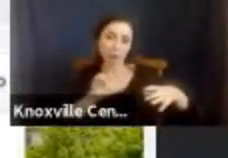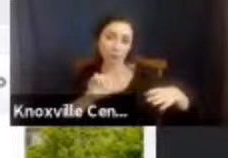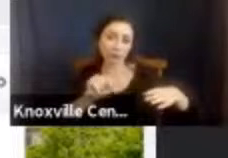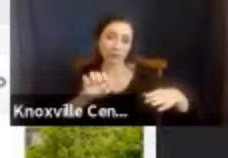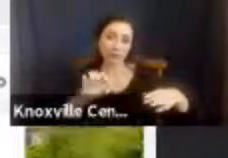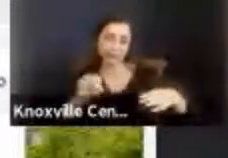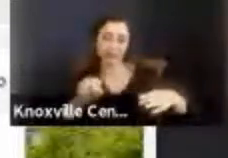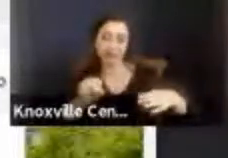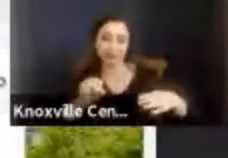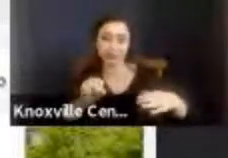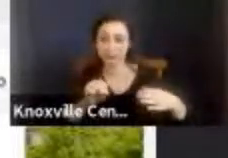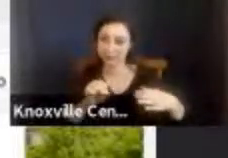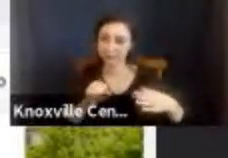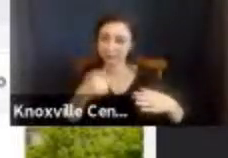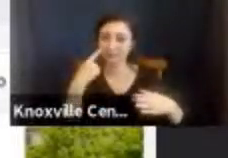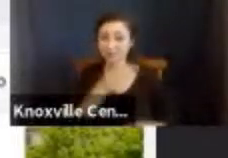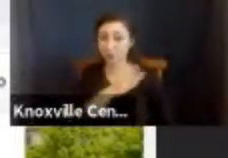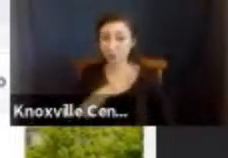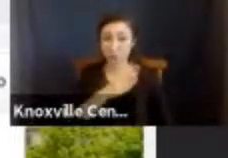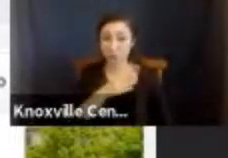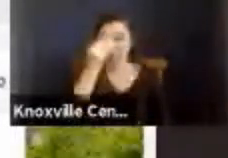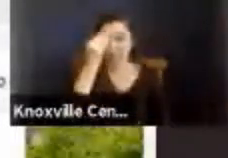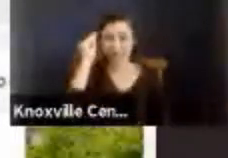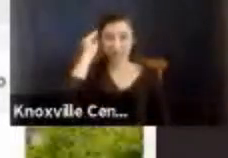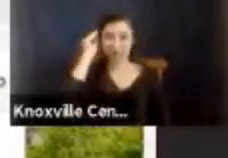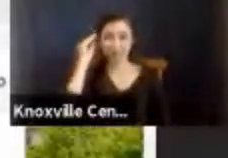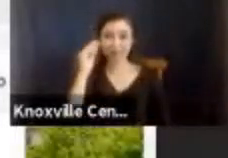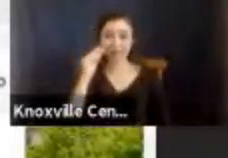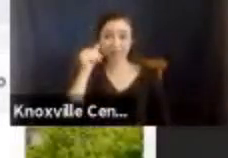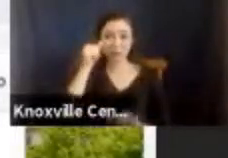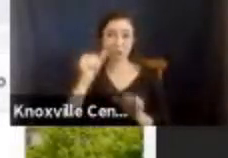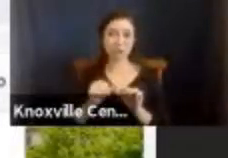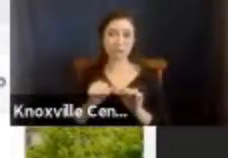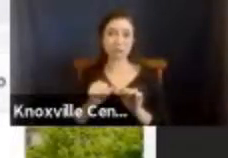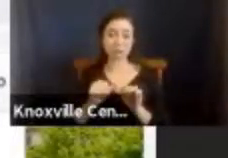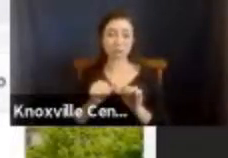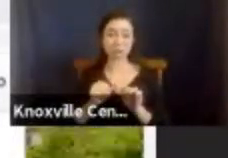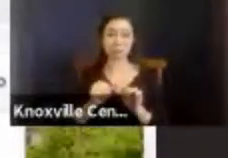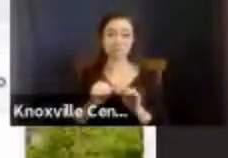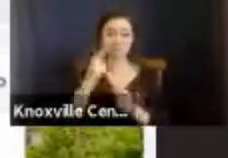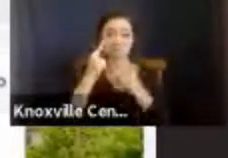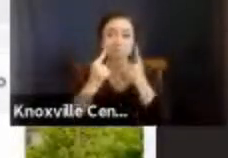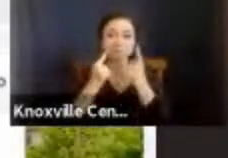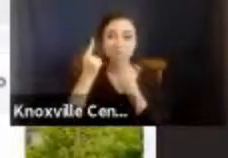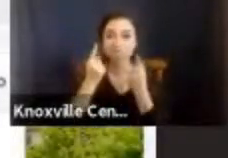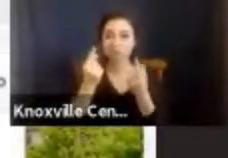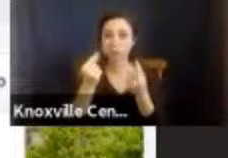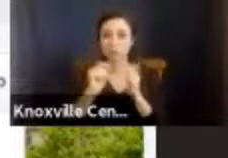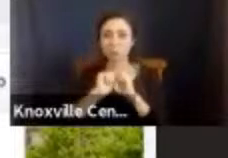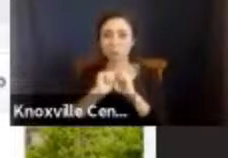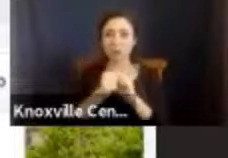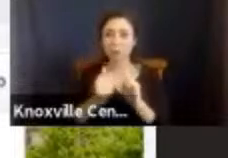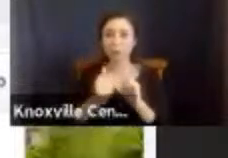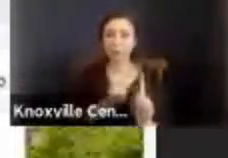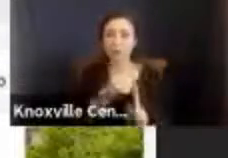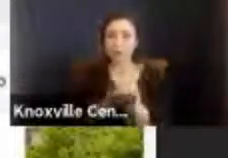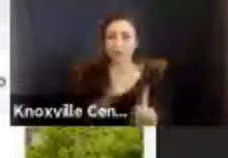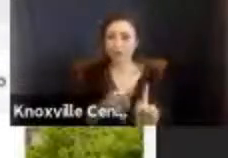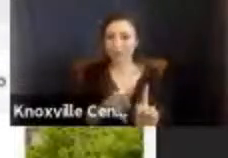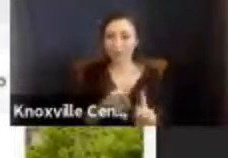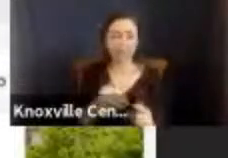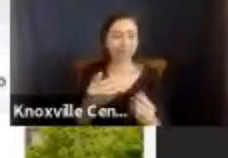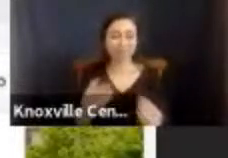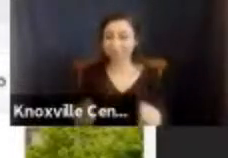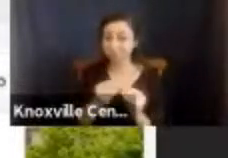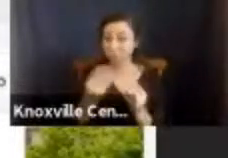And something for the board to keep in mind as we consider what we can do to help impact that. Is there anything else you